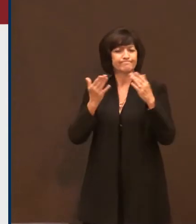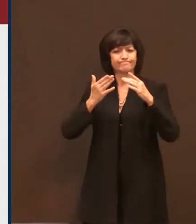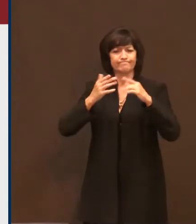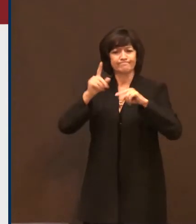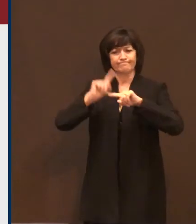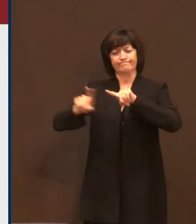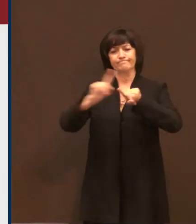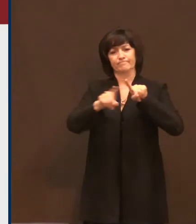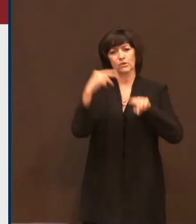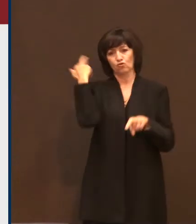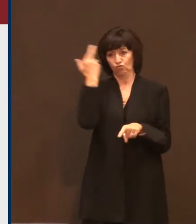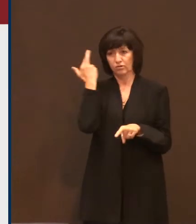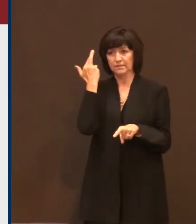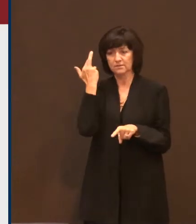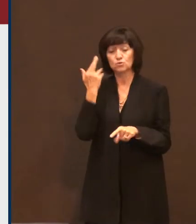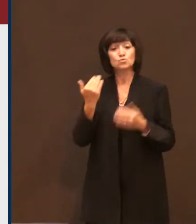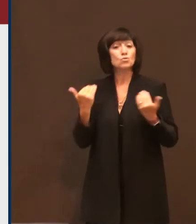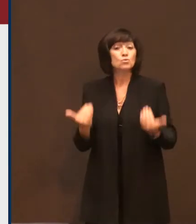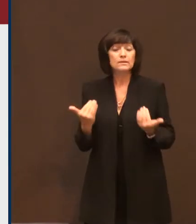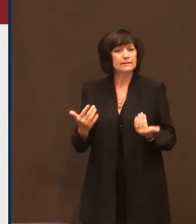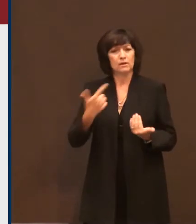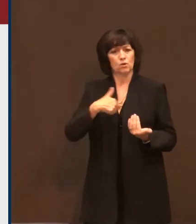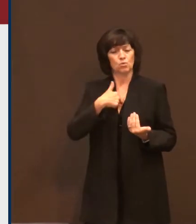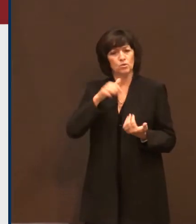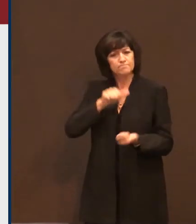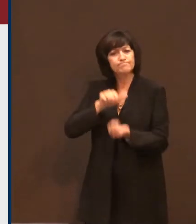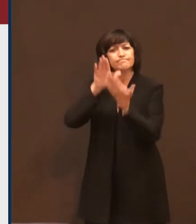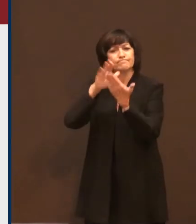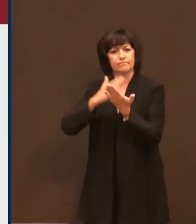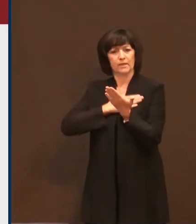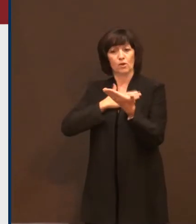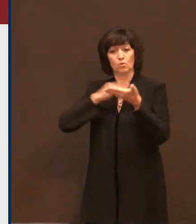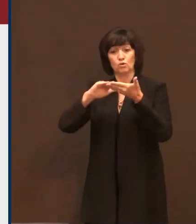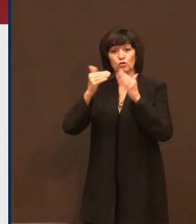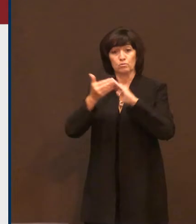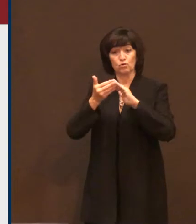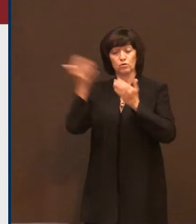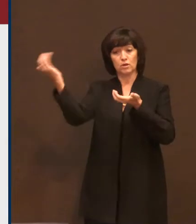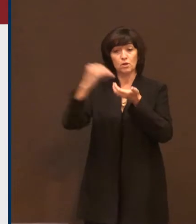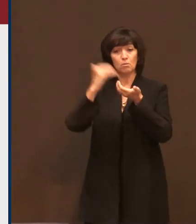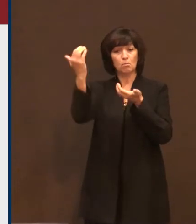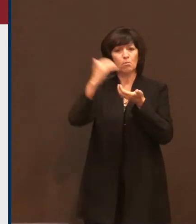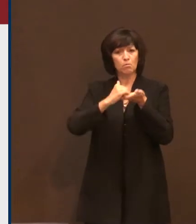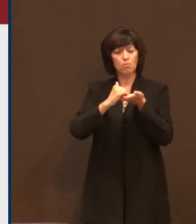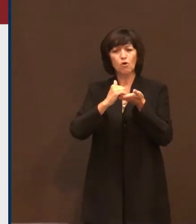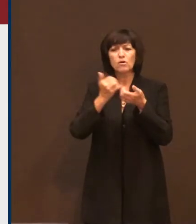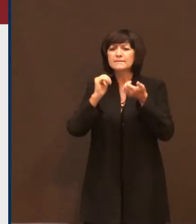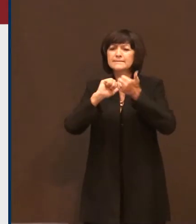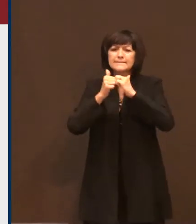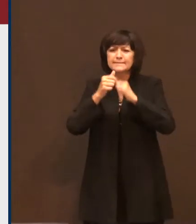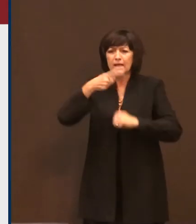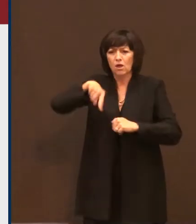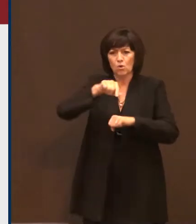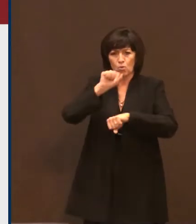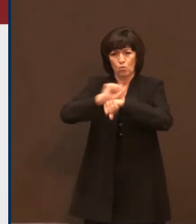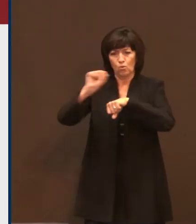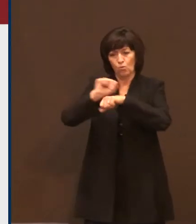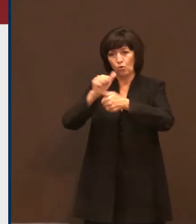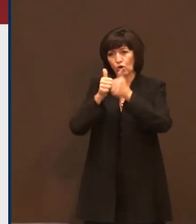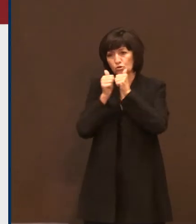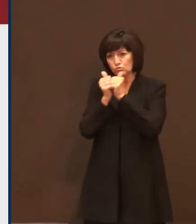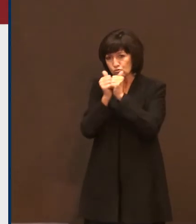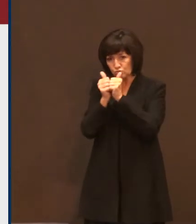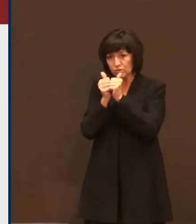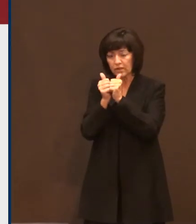to reshape or expand the scope of their focus to address COVID-19